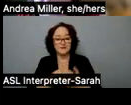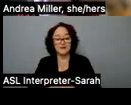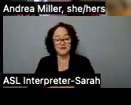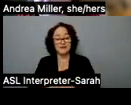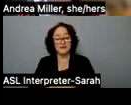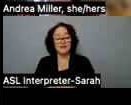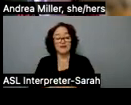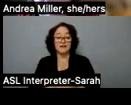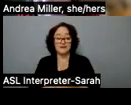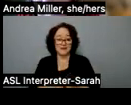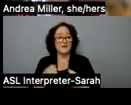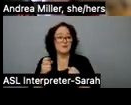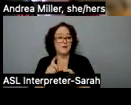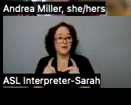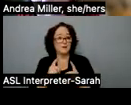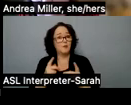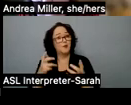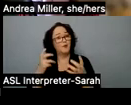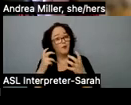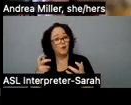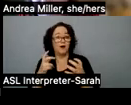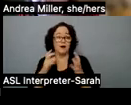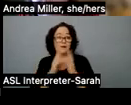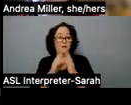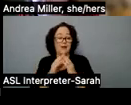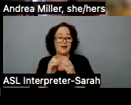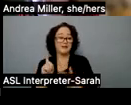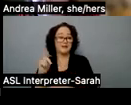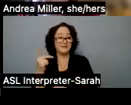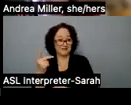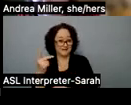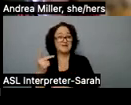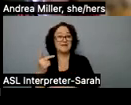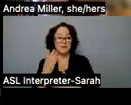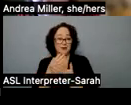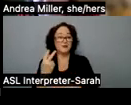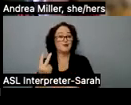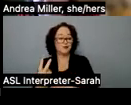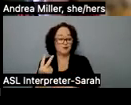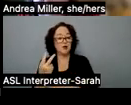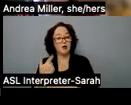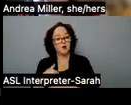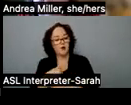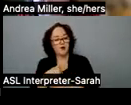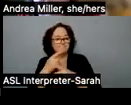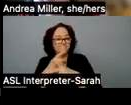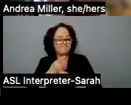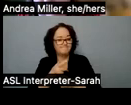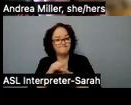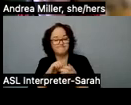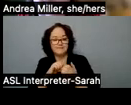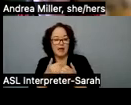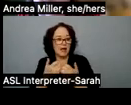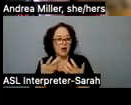love a part 2, we will look to see how to make that happen and how soon we can make that happen. So